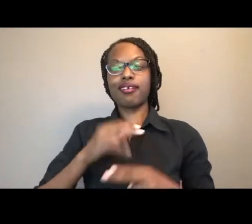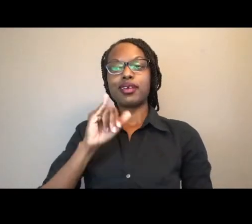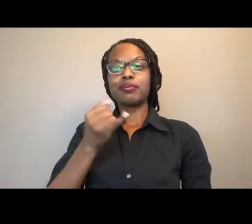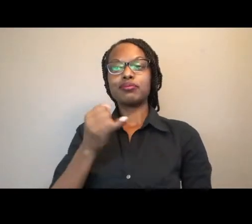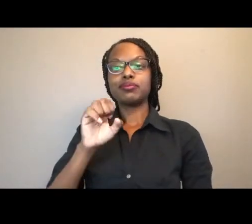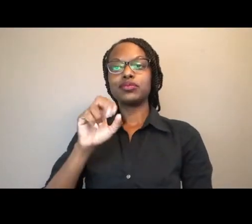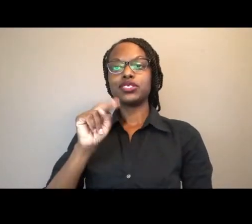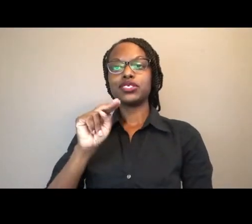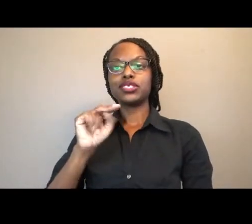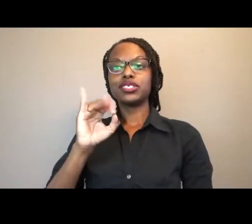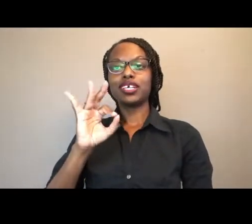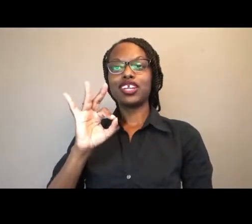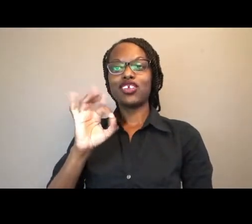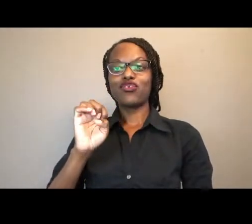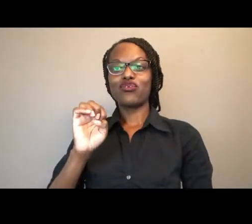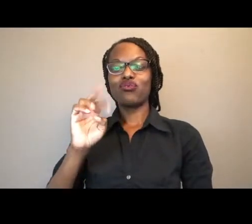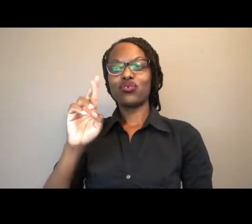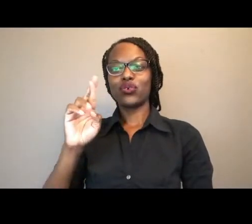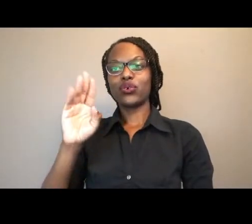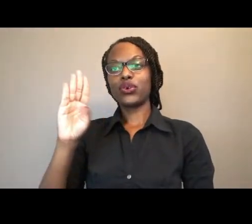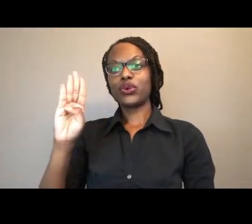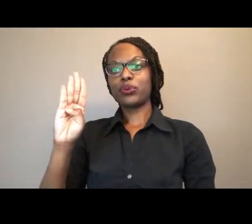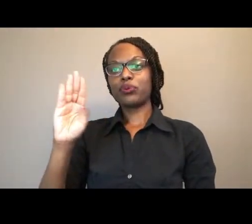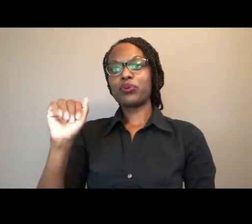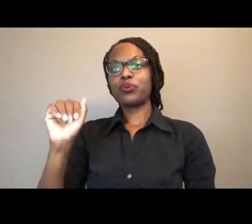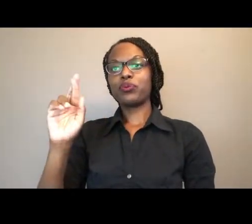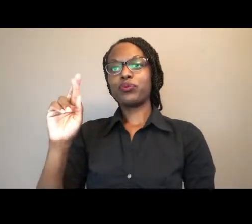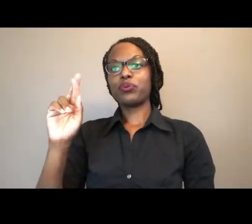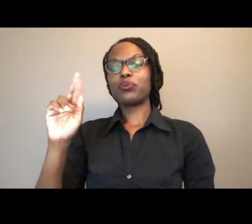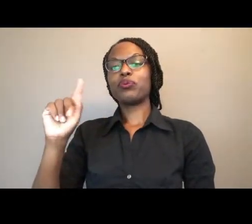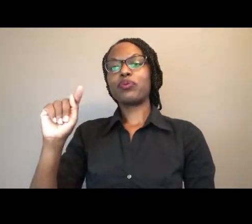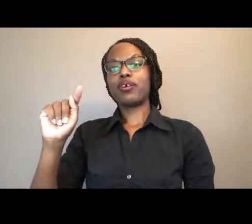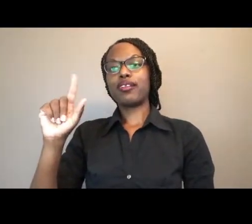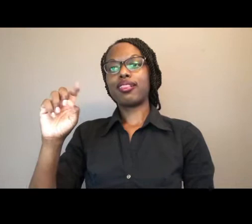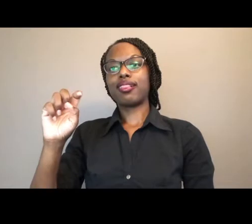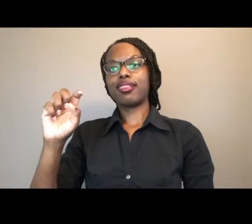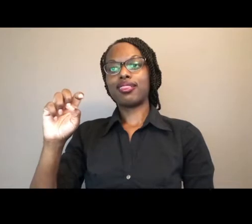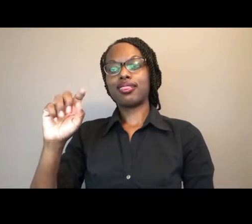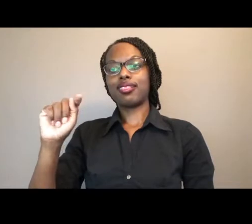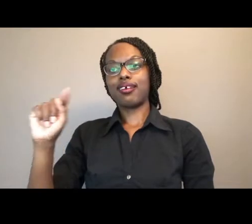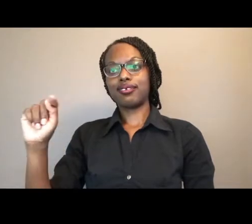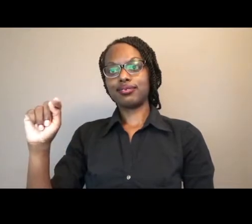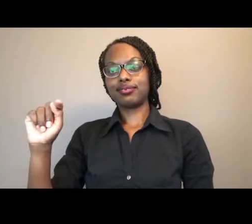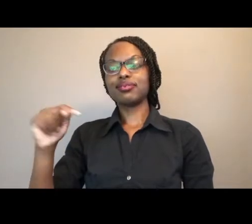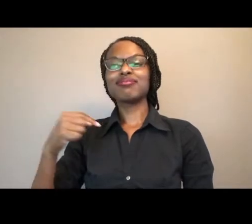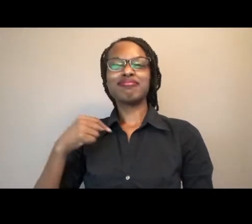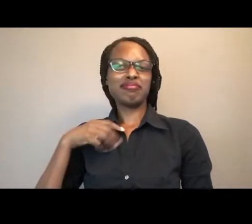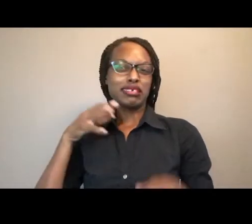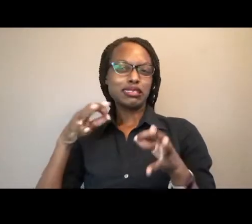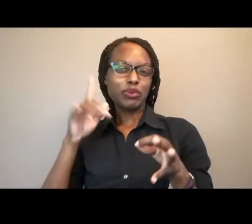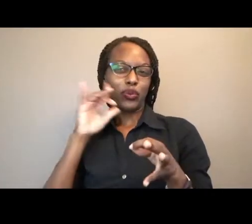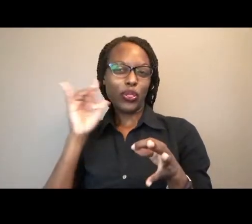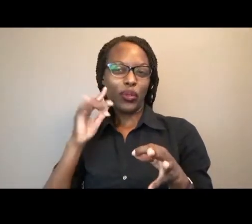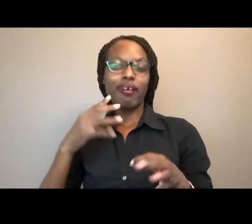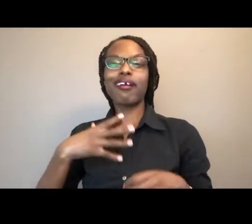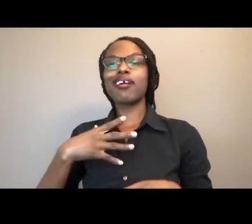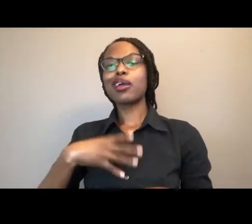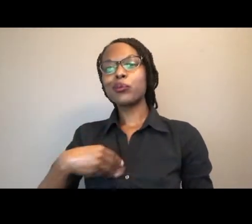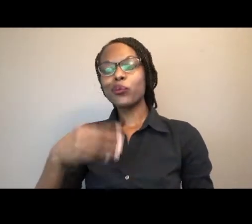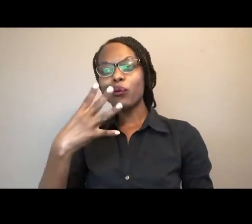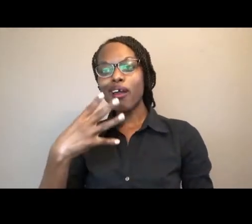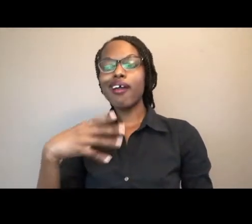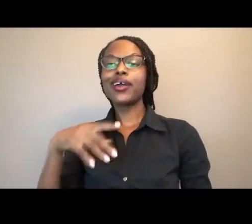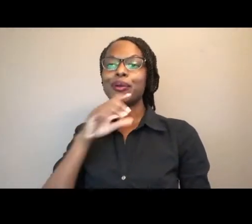t-shirt, green V-neck t-shirt, and have cerebral palsy. Hello, my name is Michael